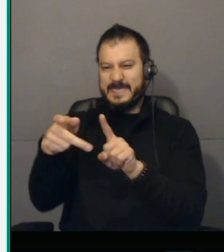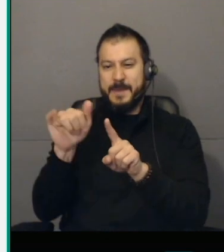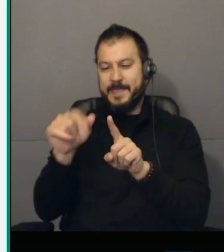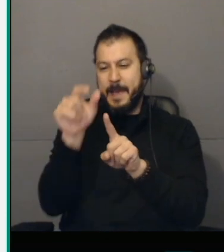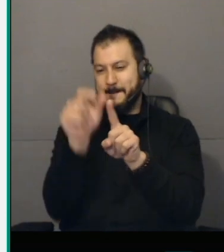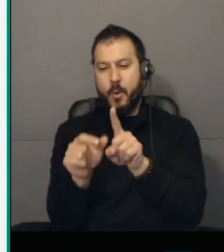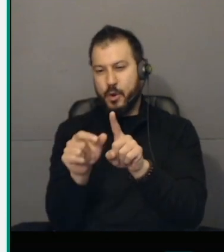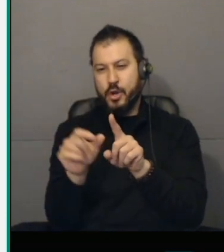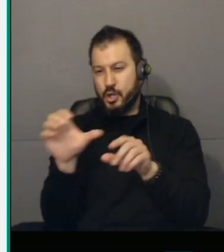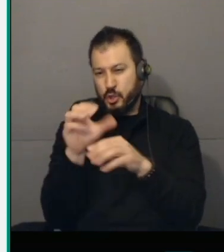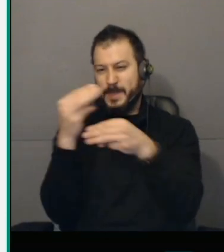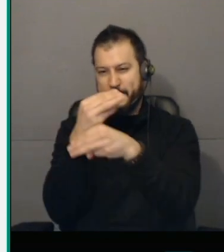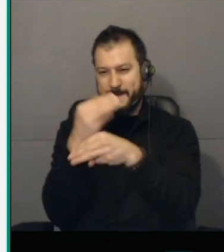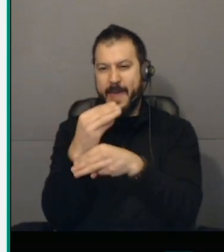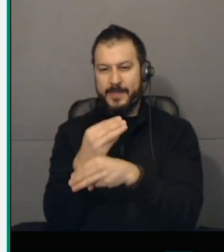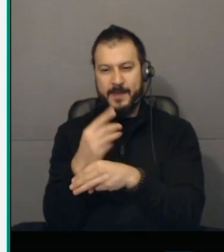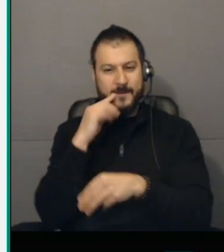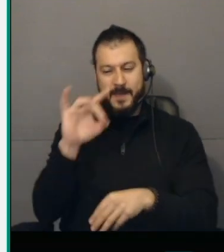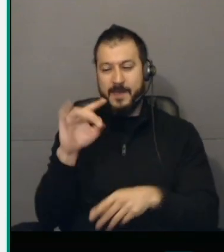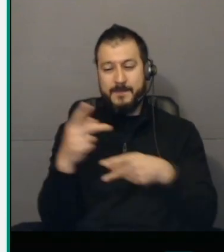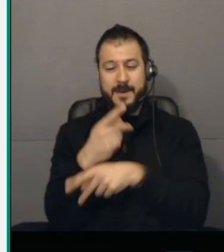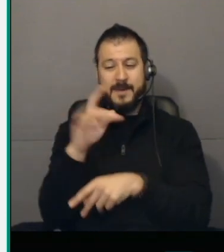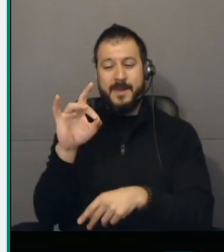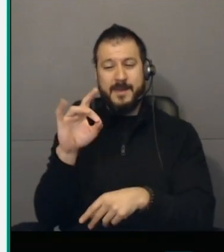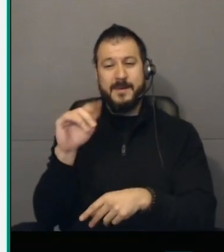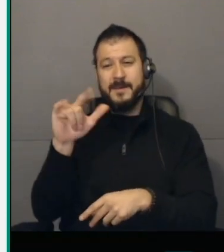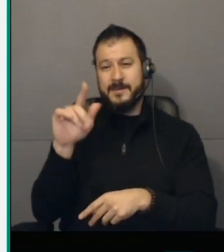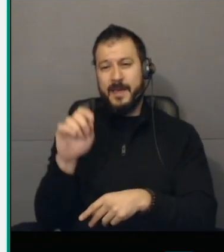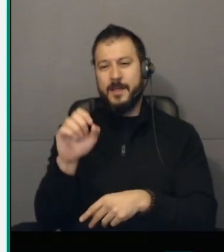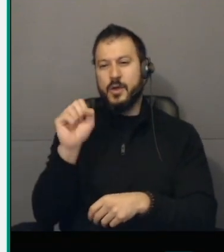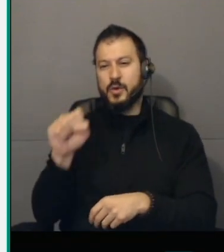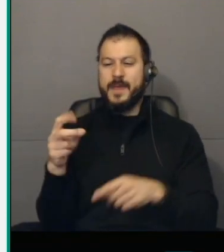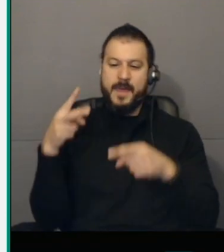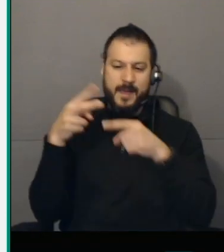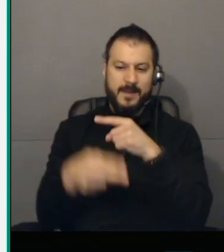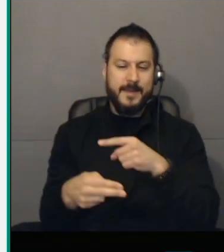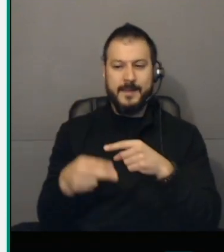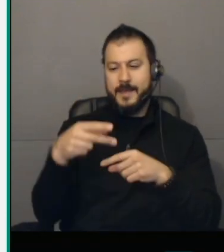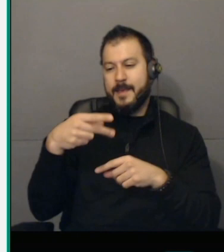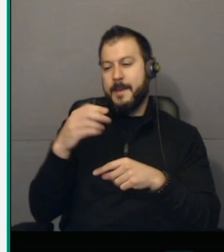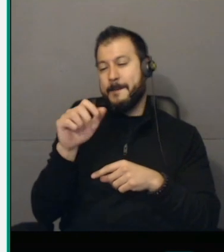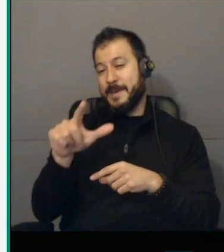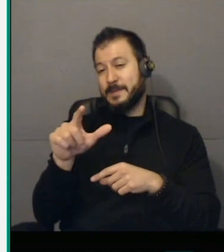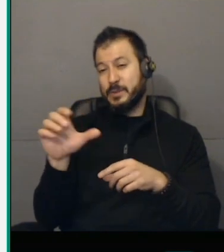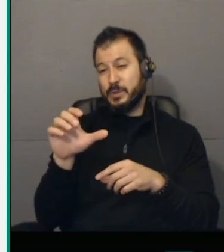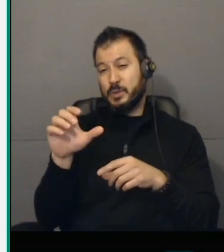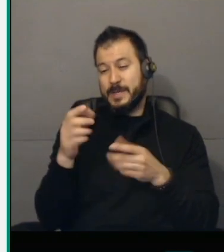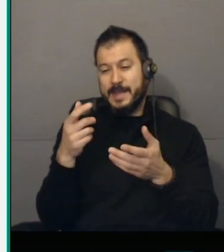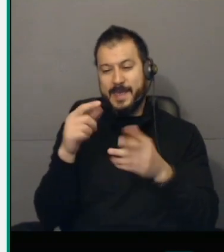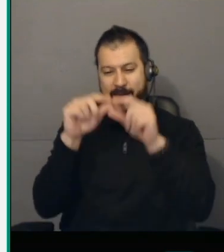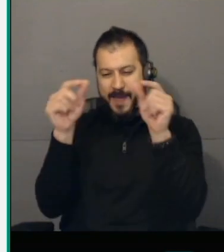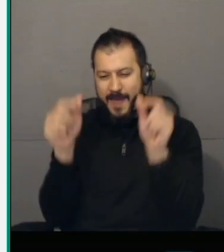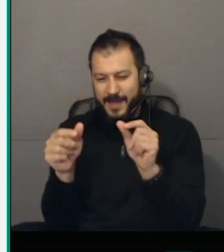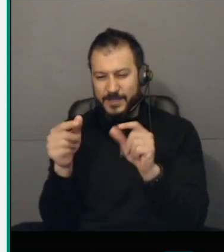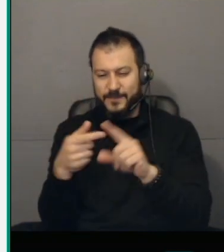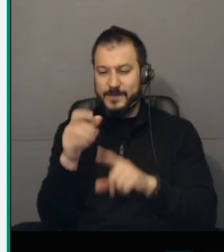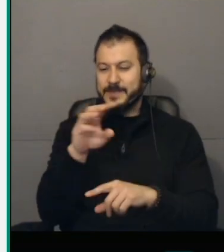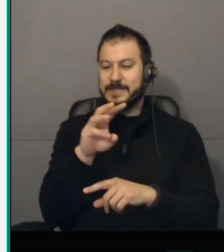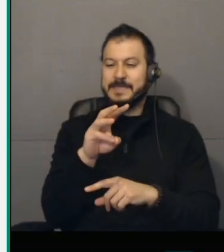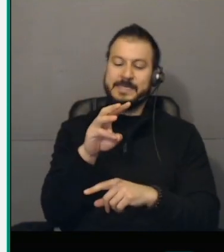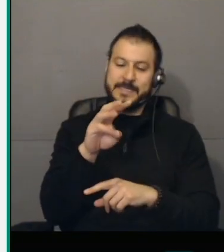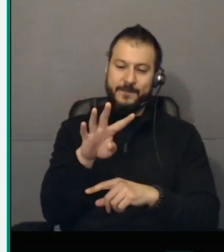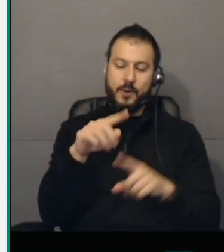that border, if you just do the math on that for a 8x8 tile, you can cut down pixels you need to do edge detection on from 64